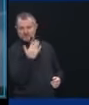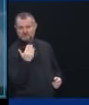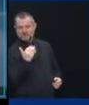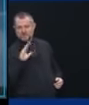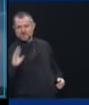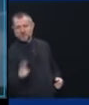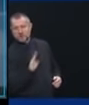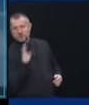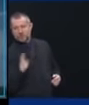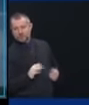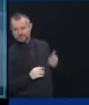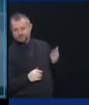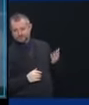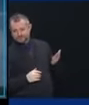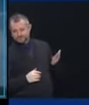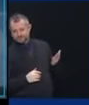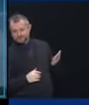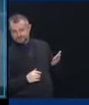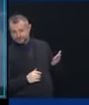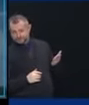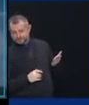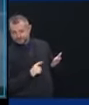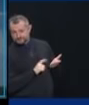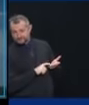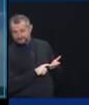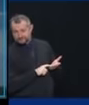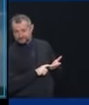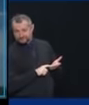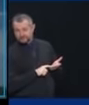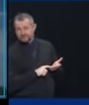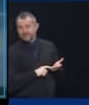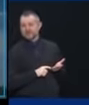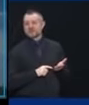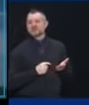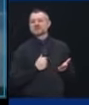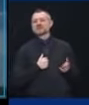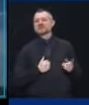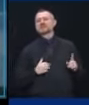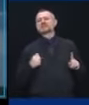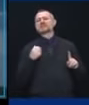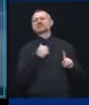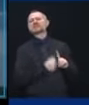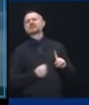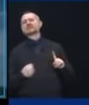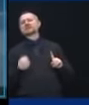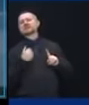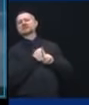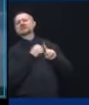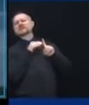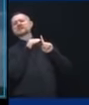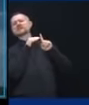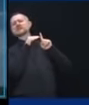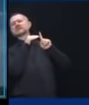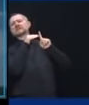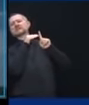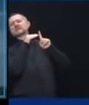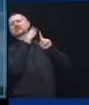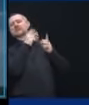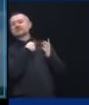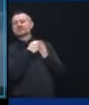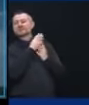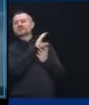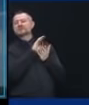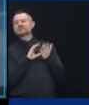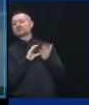billion. And I implored Washington in their funding program, our congressional